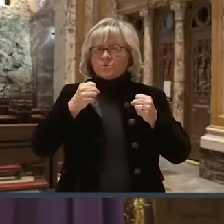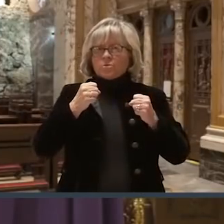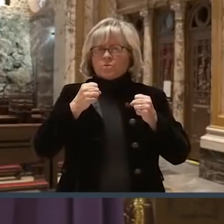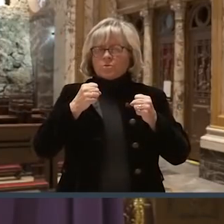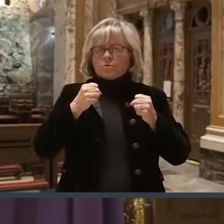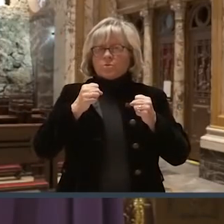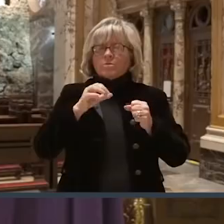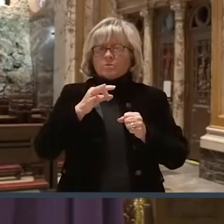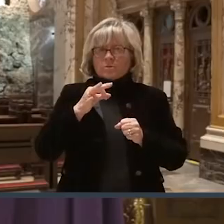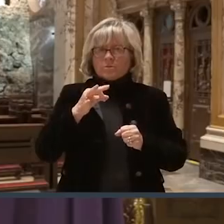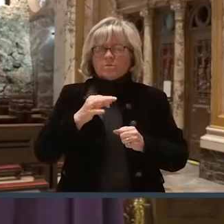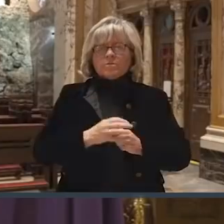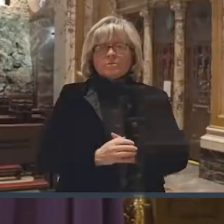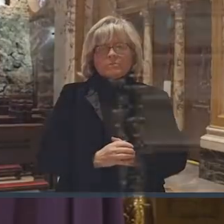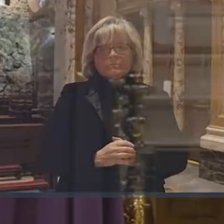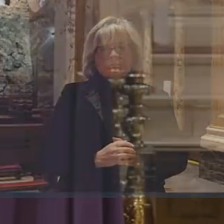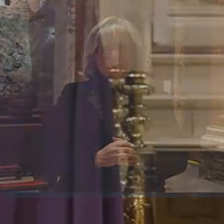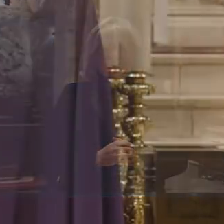be healed.